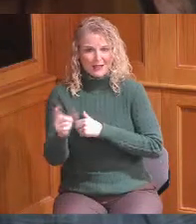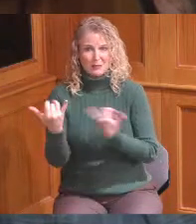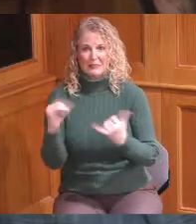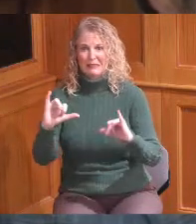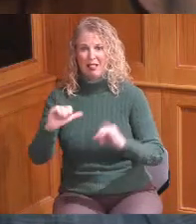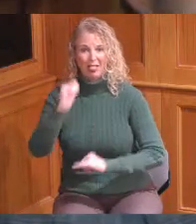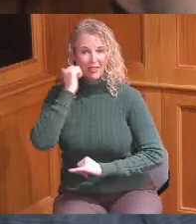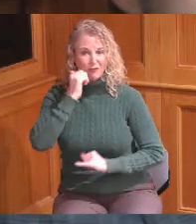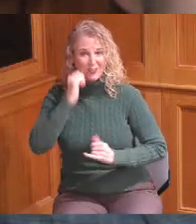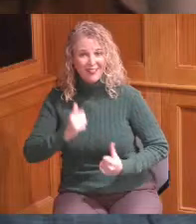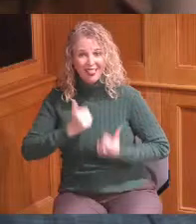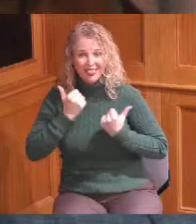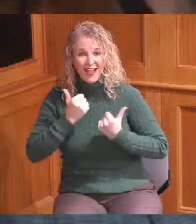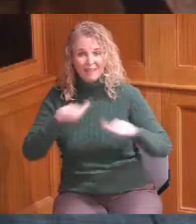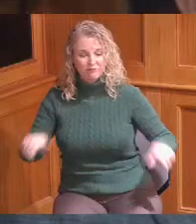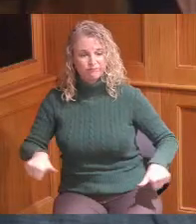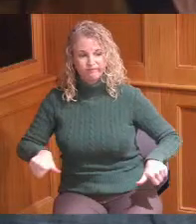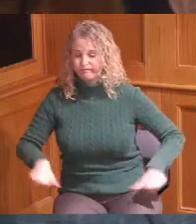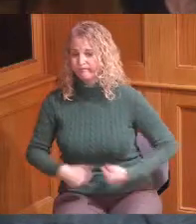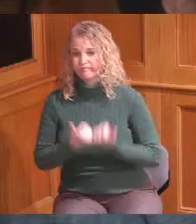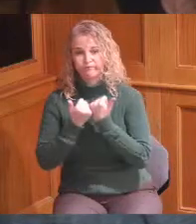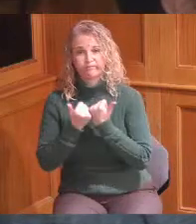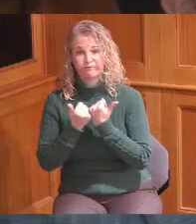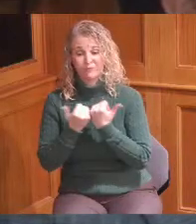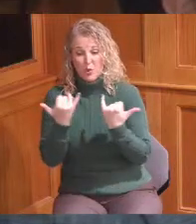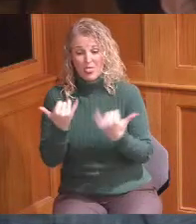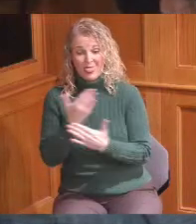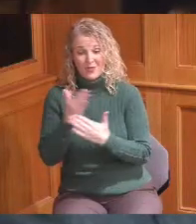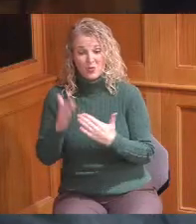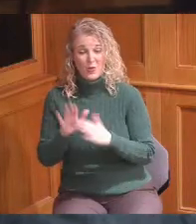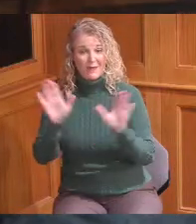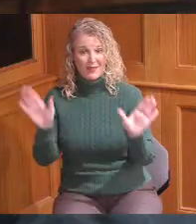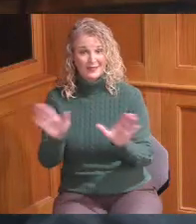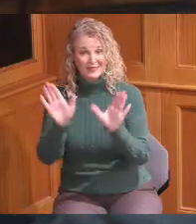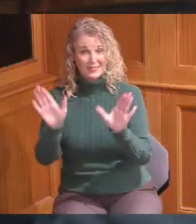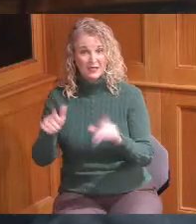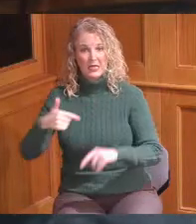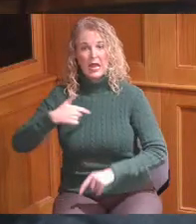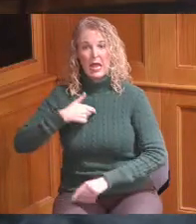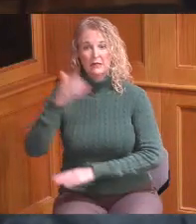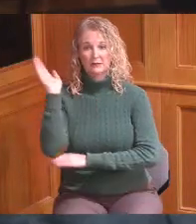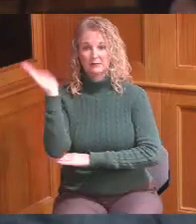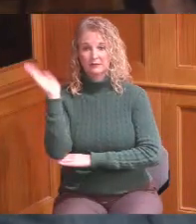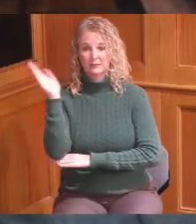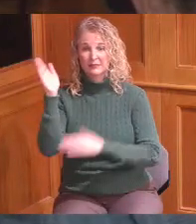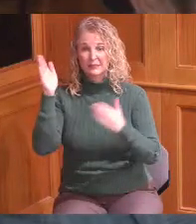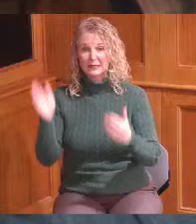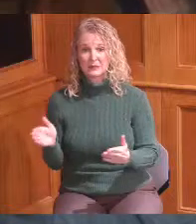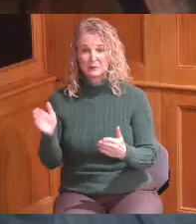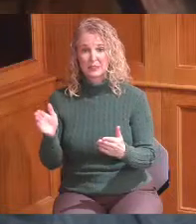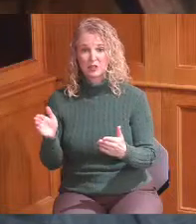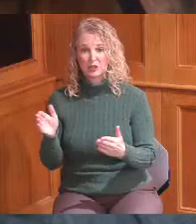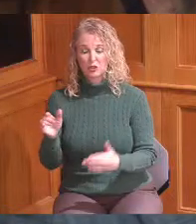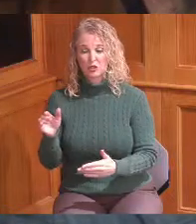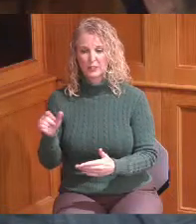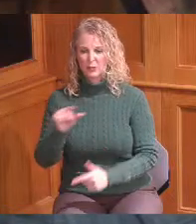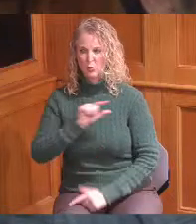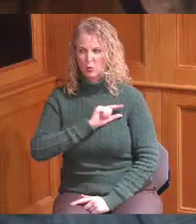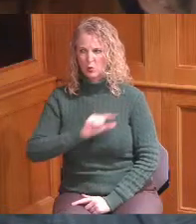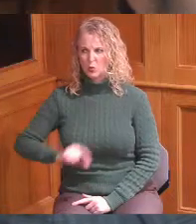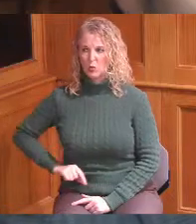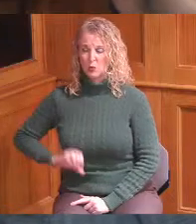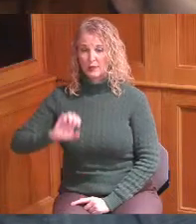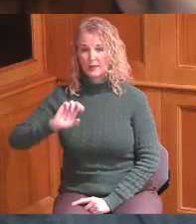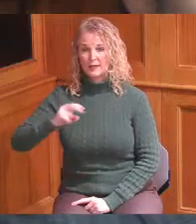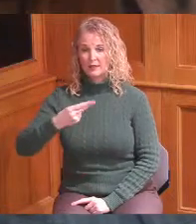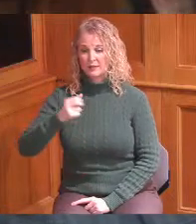And so I'm happy this Sunday that I will be the keynote speaker at Quinn Chapel Church in Forest